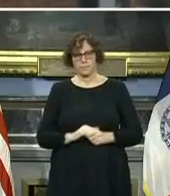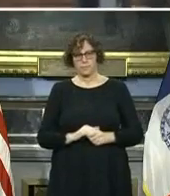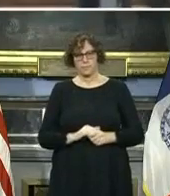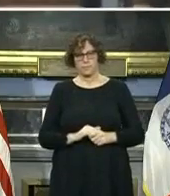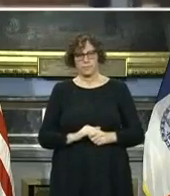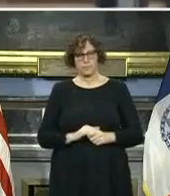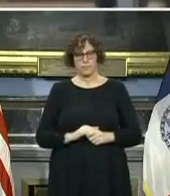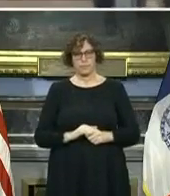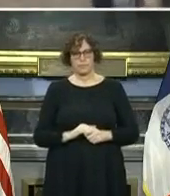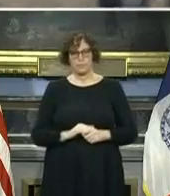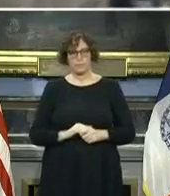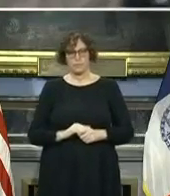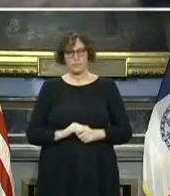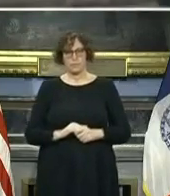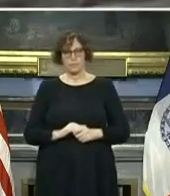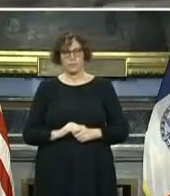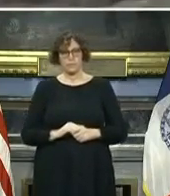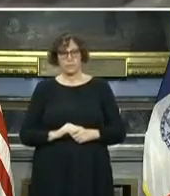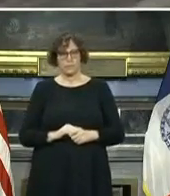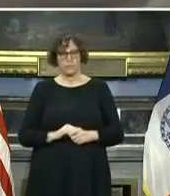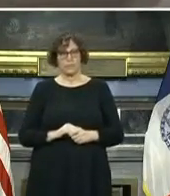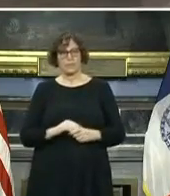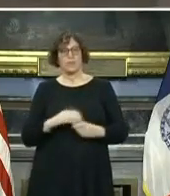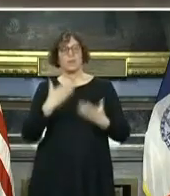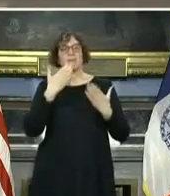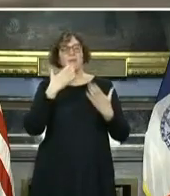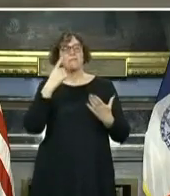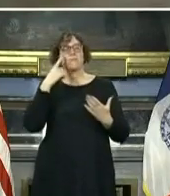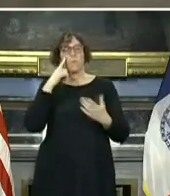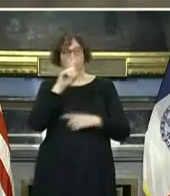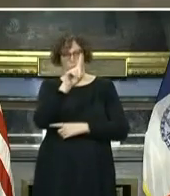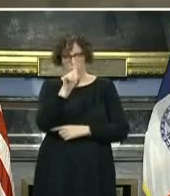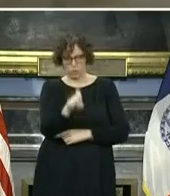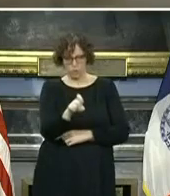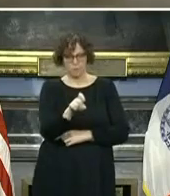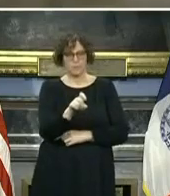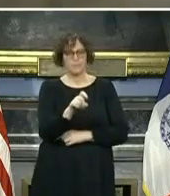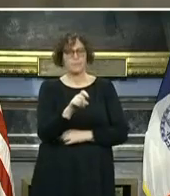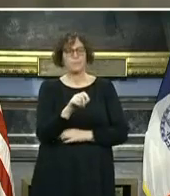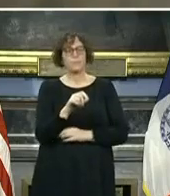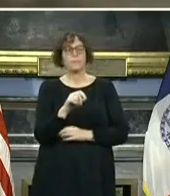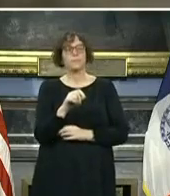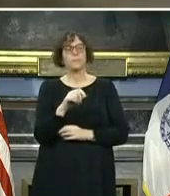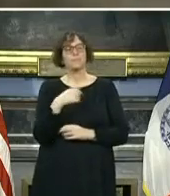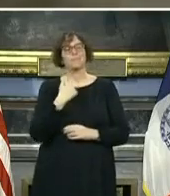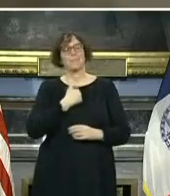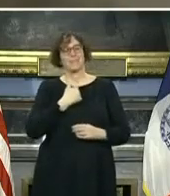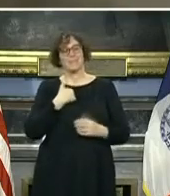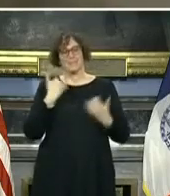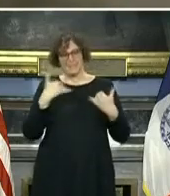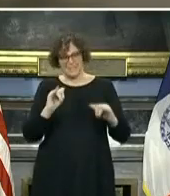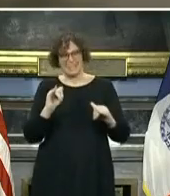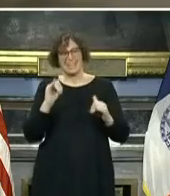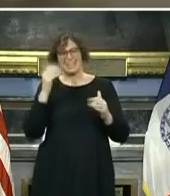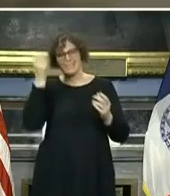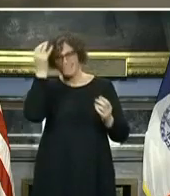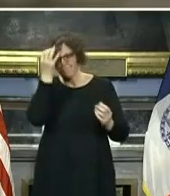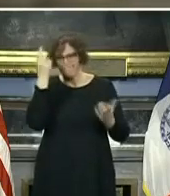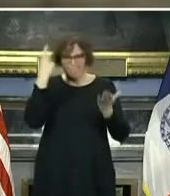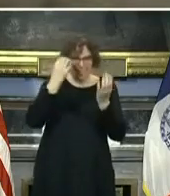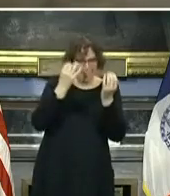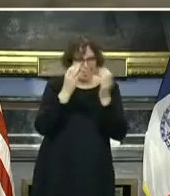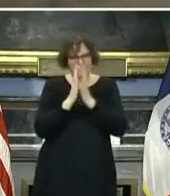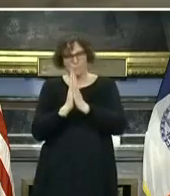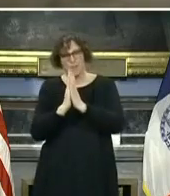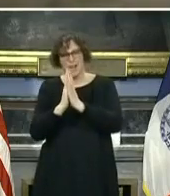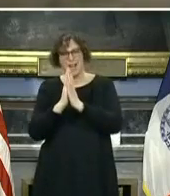Thank you for that question. So our thoughts and prayers are still with all the patients who are fighting for their lives in the ICUs. That's why we show